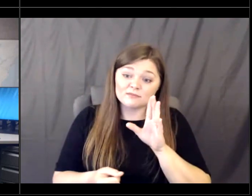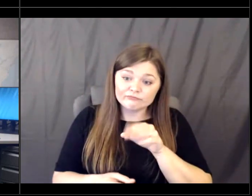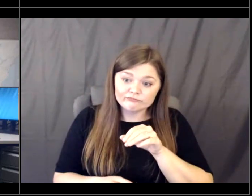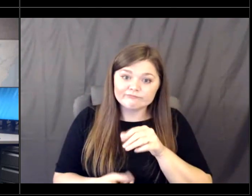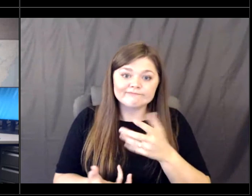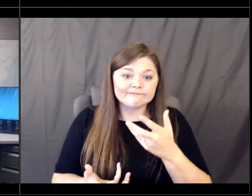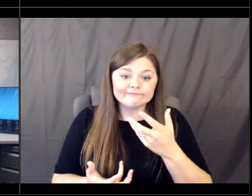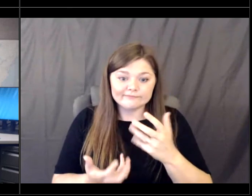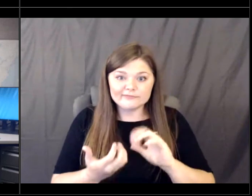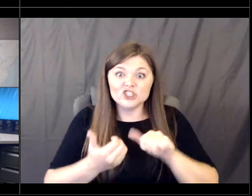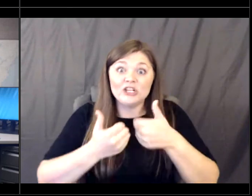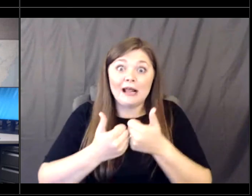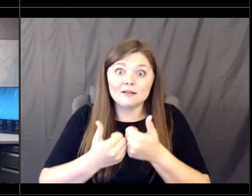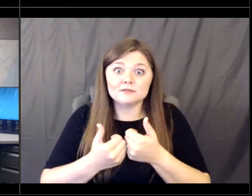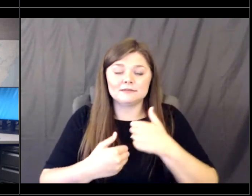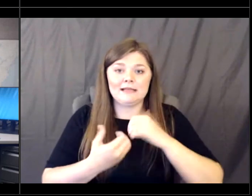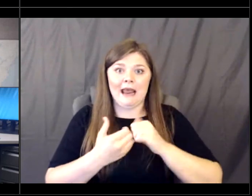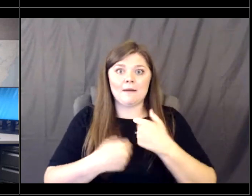for everybody.